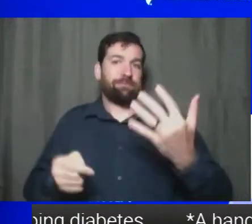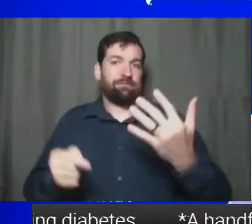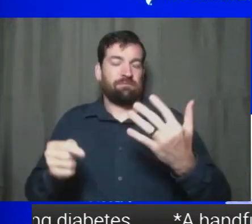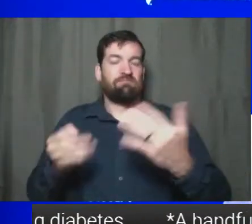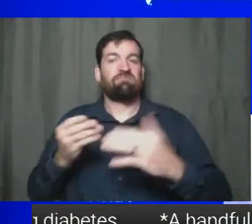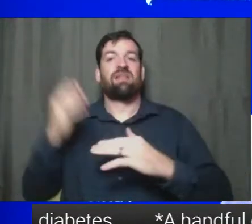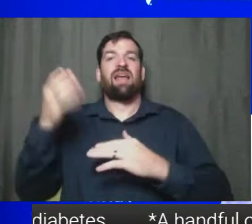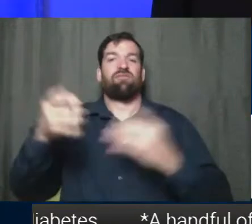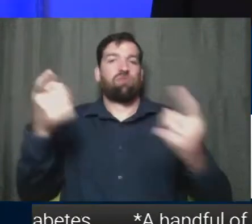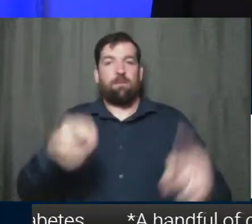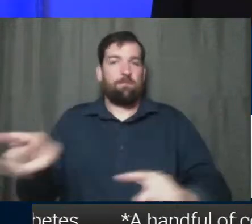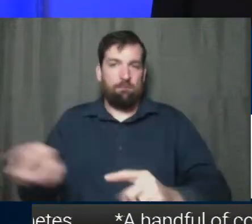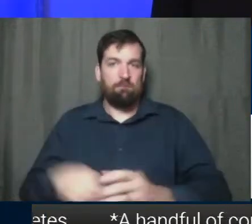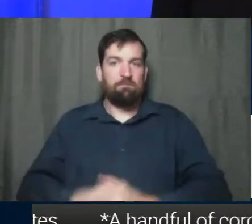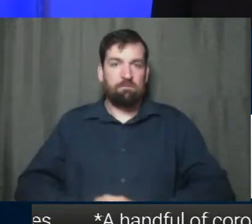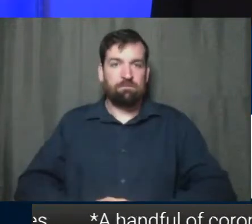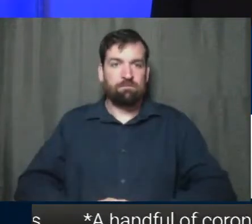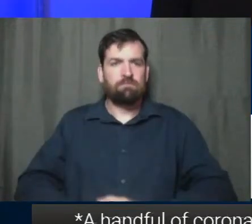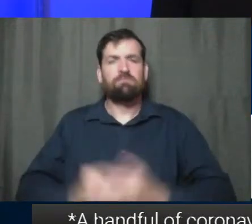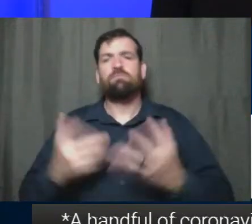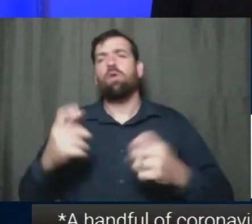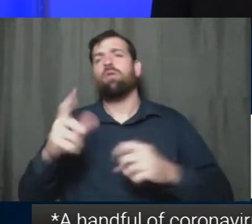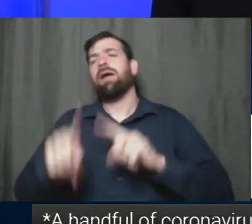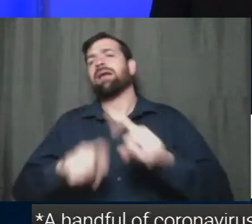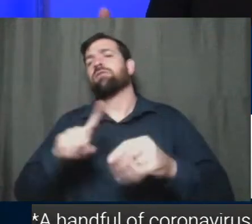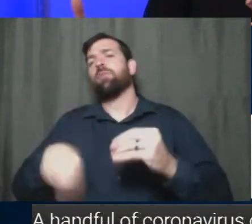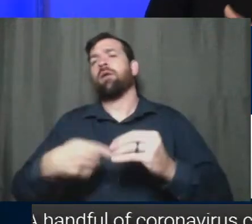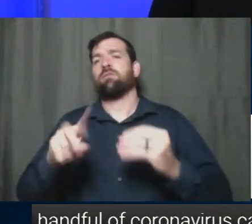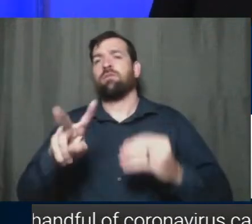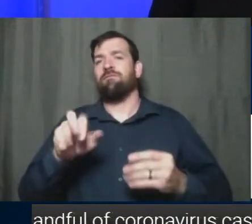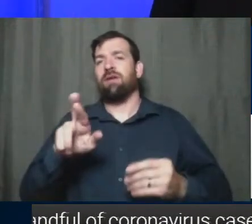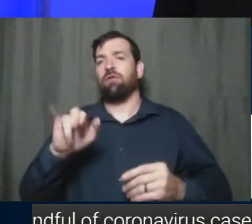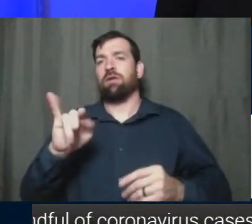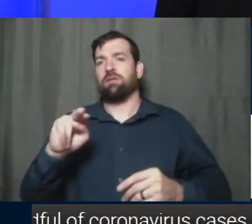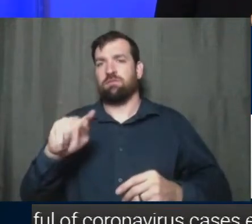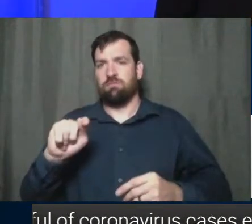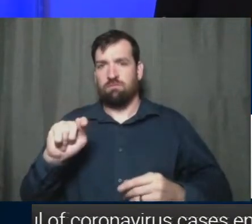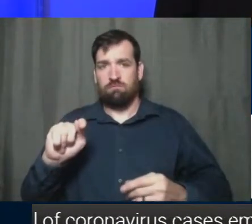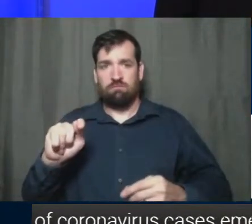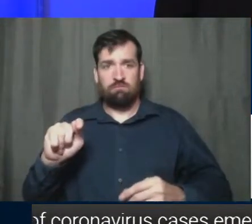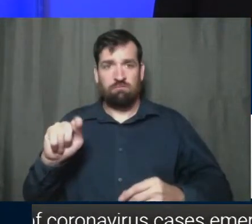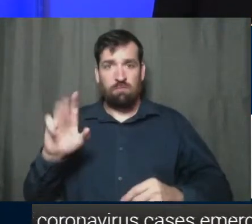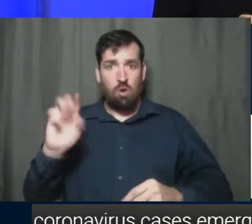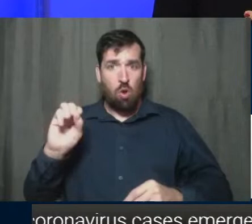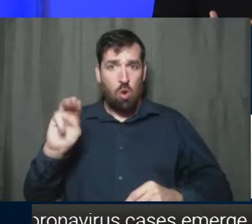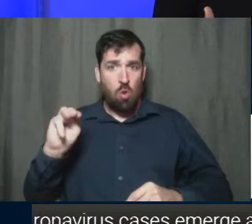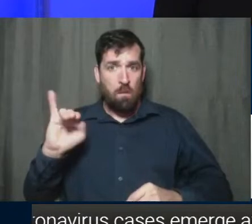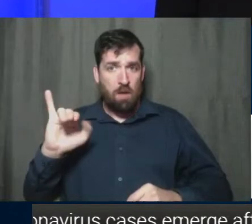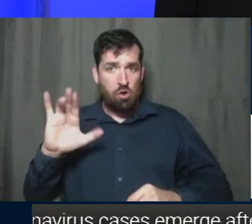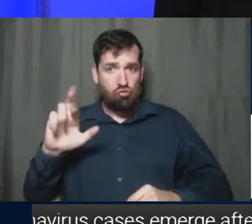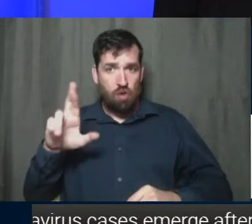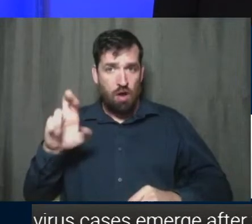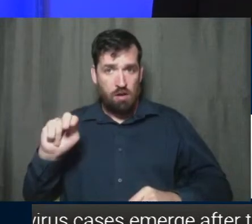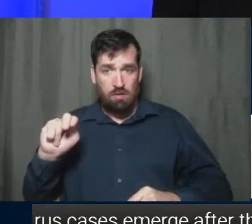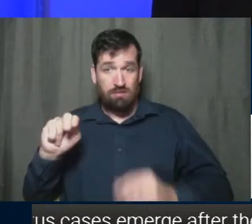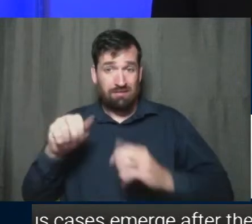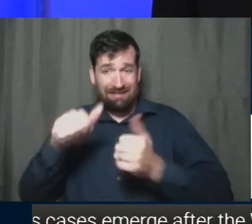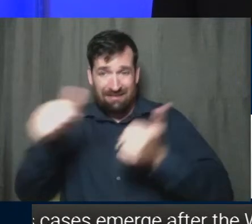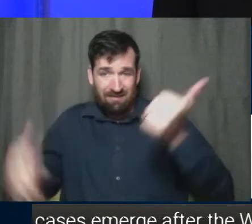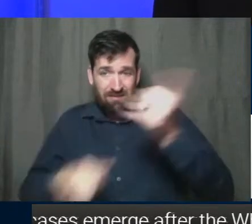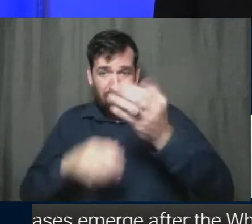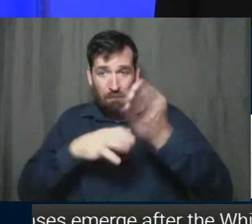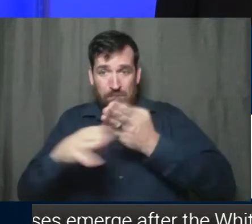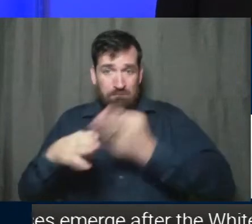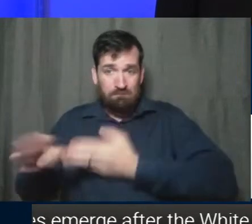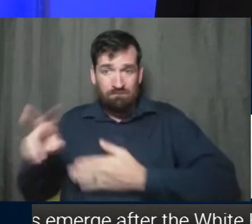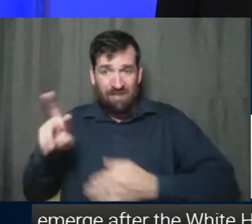acute infection as well. I want to ask you about the variants. What's the latest Omicron subvariants mean for people and risk of reinfection?